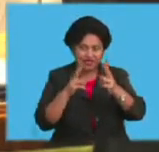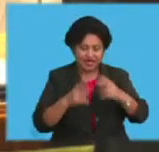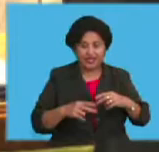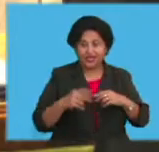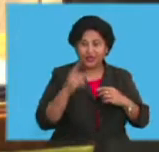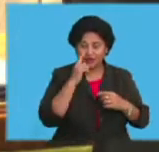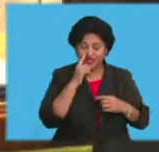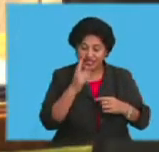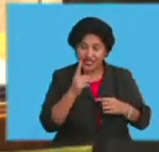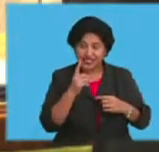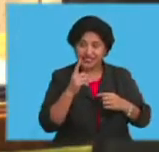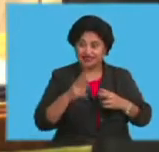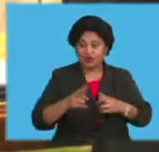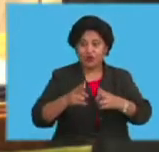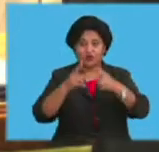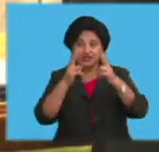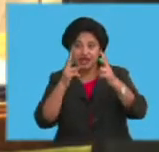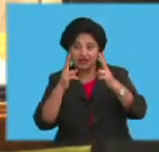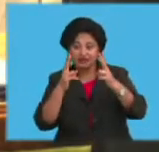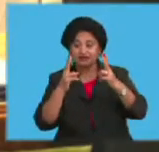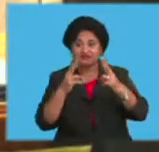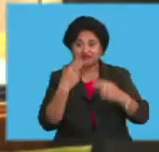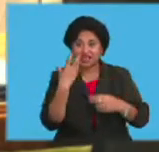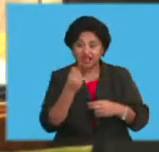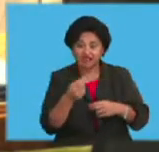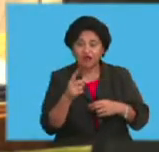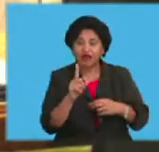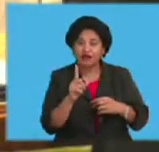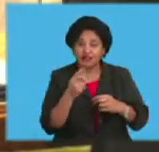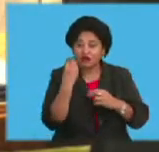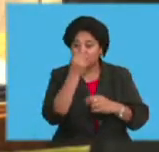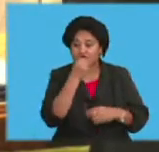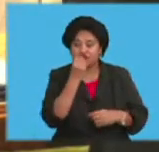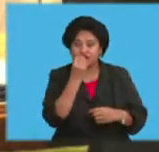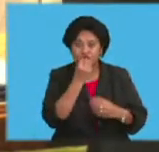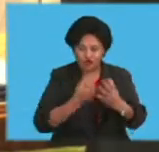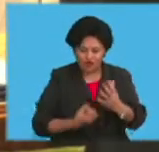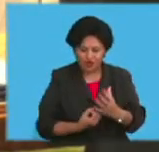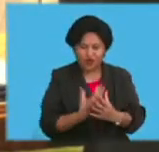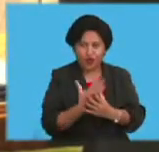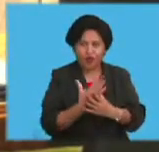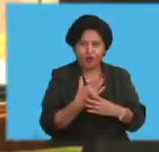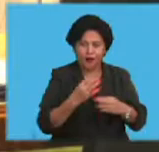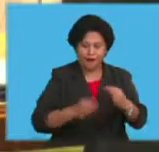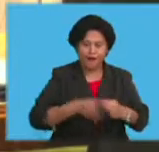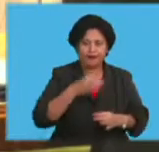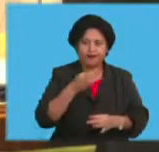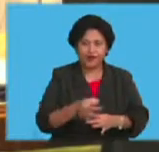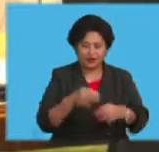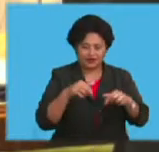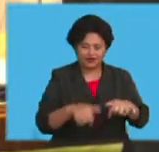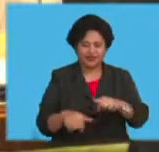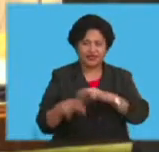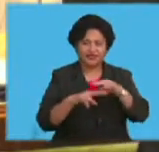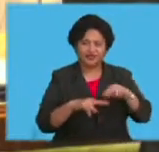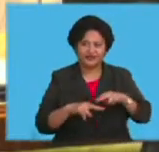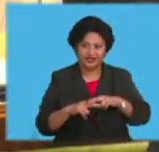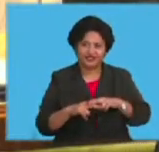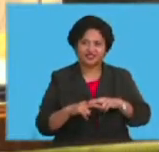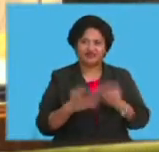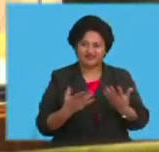at our resorts and hotels, and further promote our Fijian grown brand internationally. Now, Madam Speaker, the Ministry has